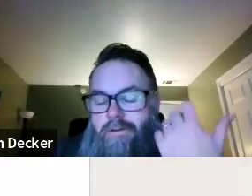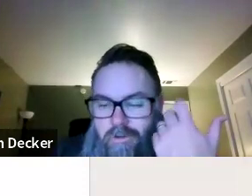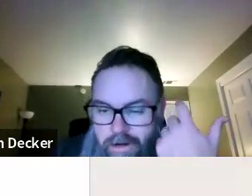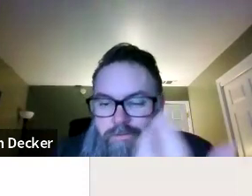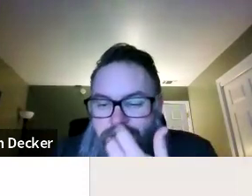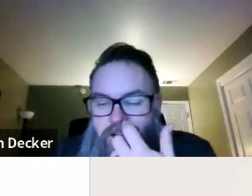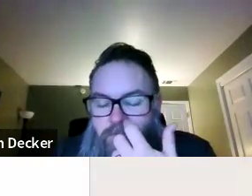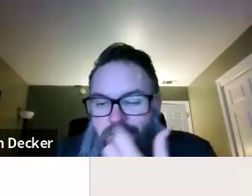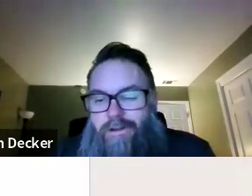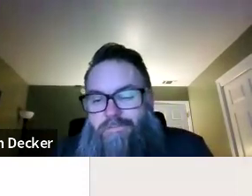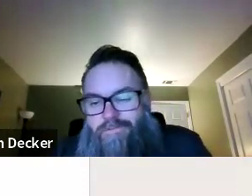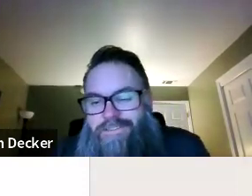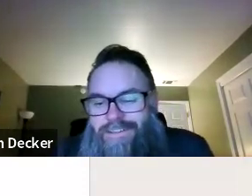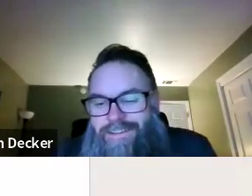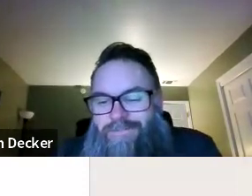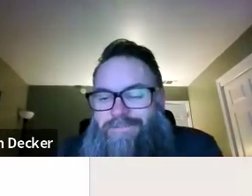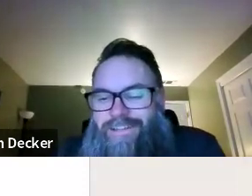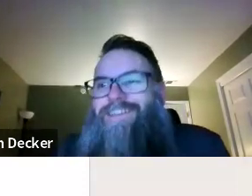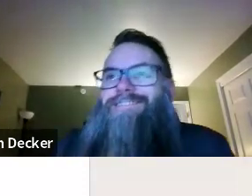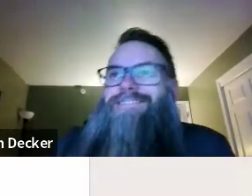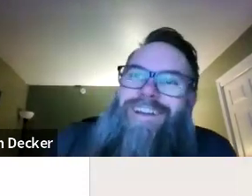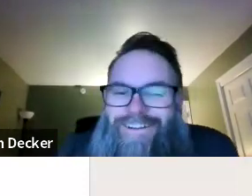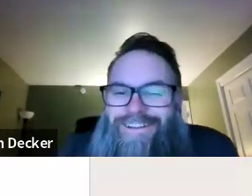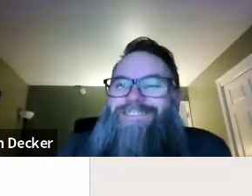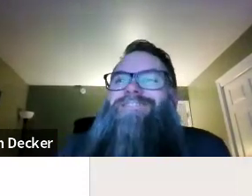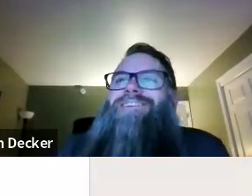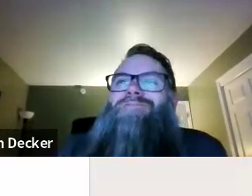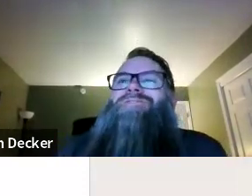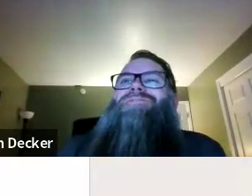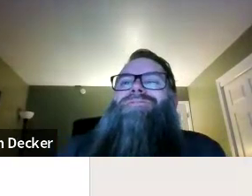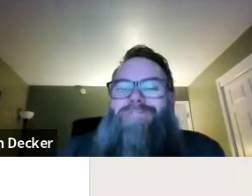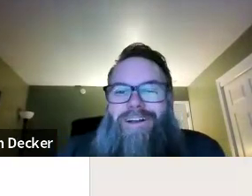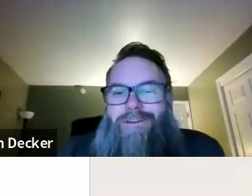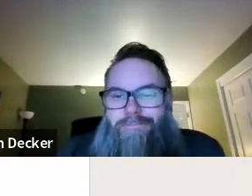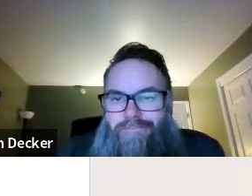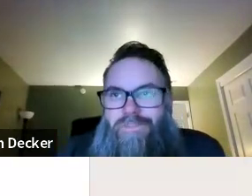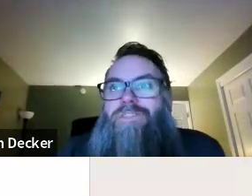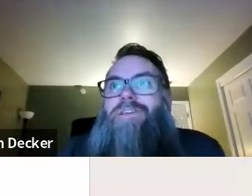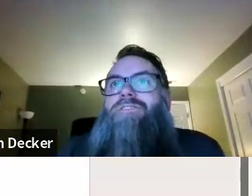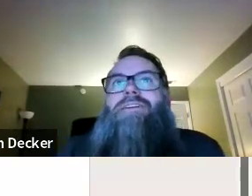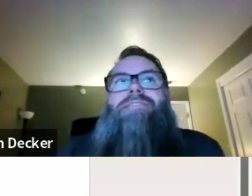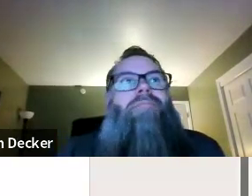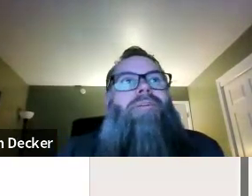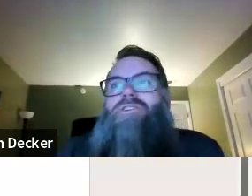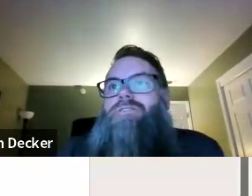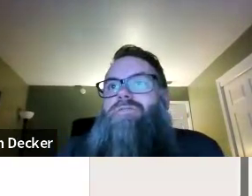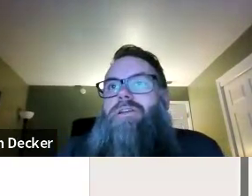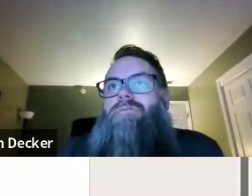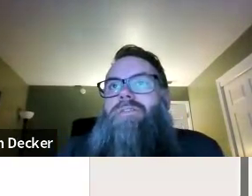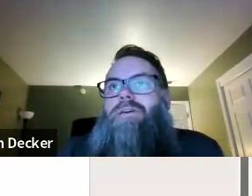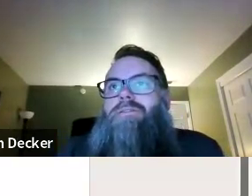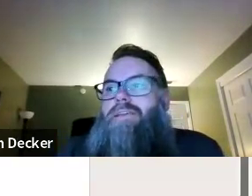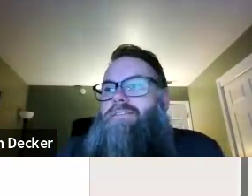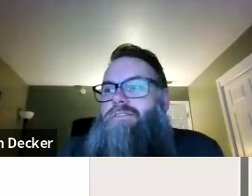and your microphone is down by your mouth. Perfect. Yes. All right. So we'll go through these. Are you guys seeing my